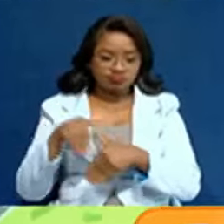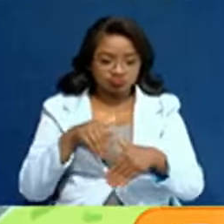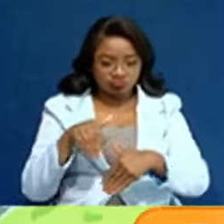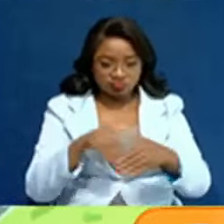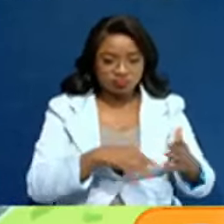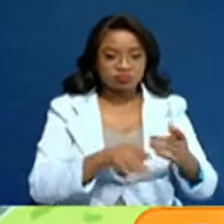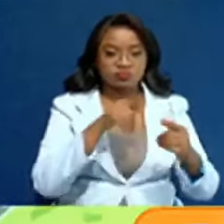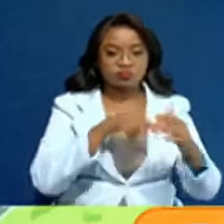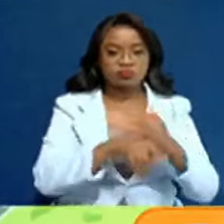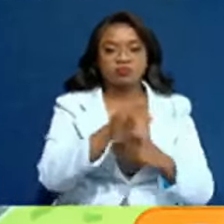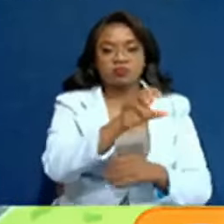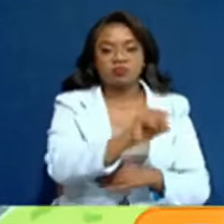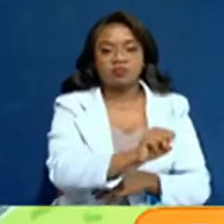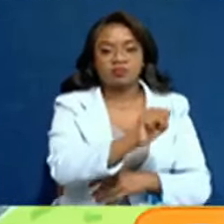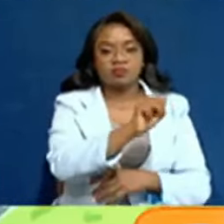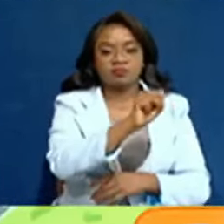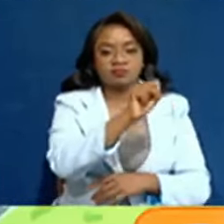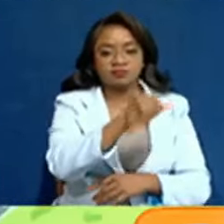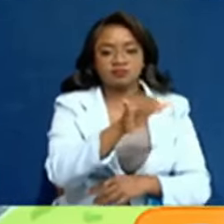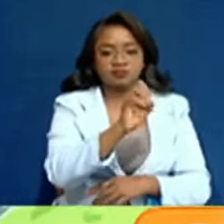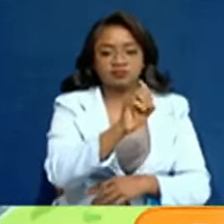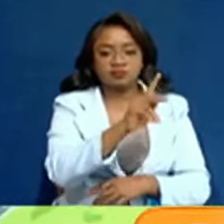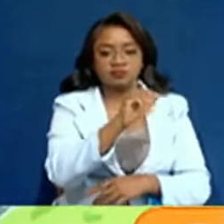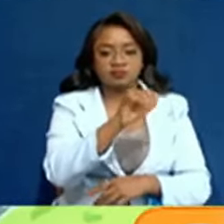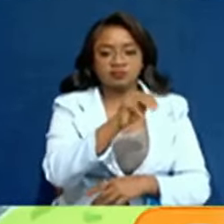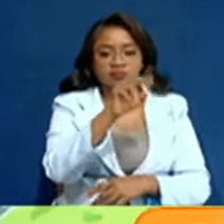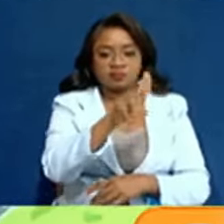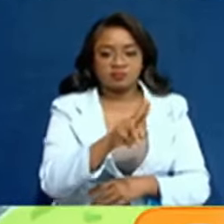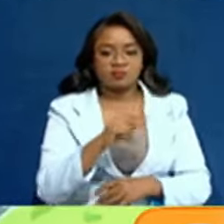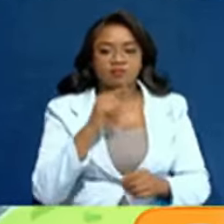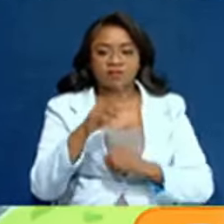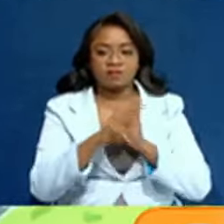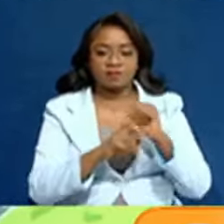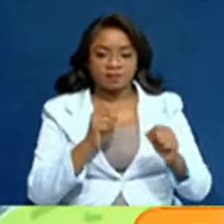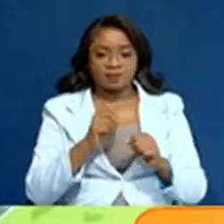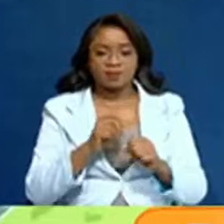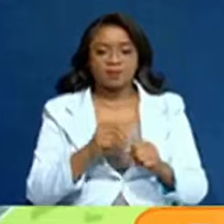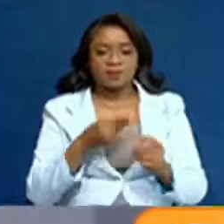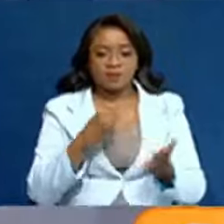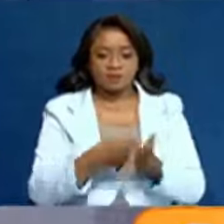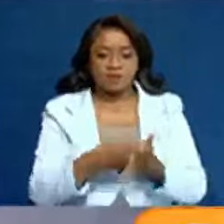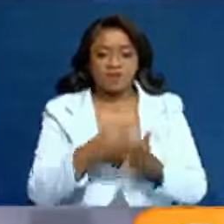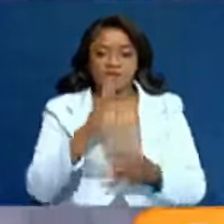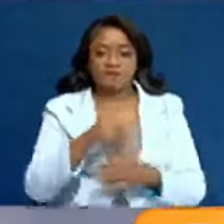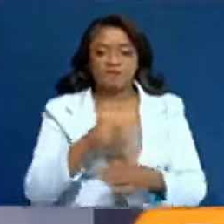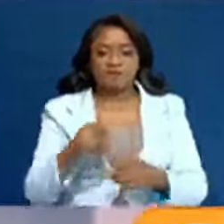into his car and took away the cash stored in a safe inside the boat.